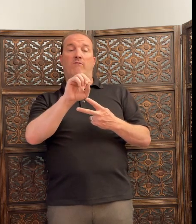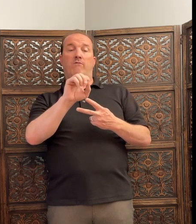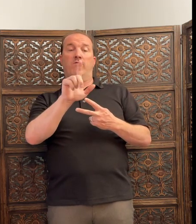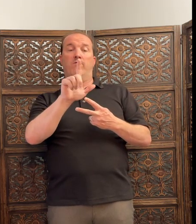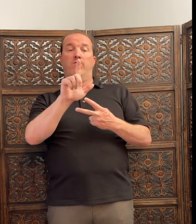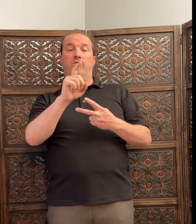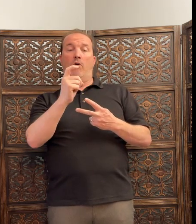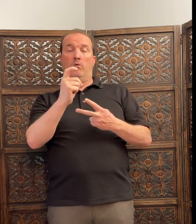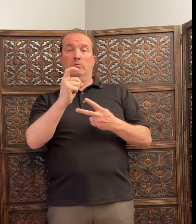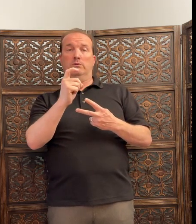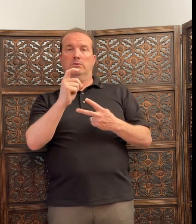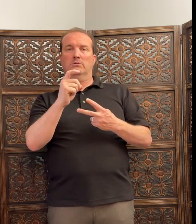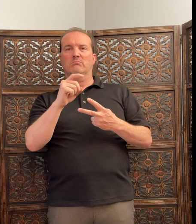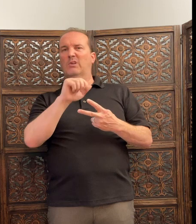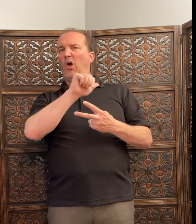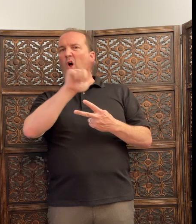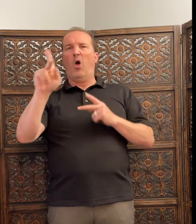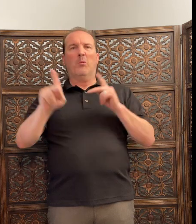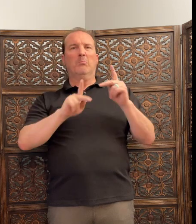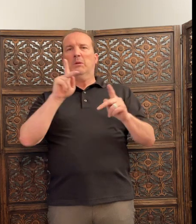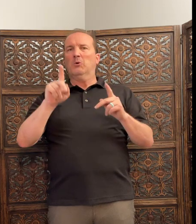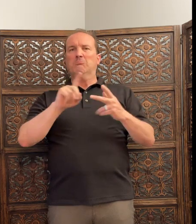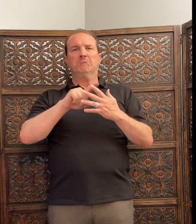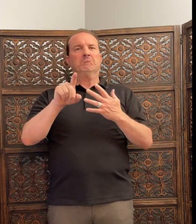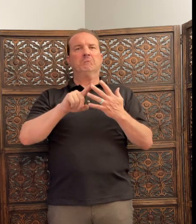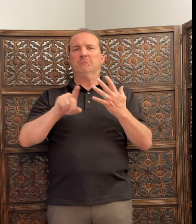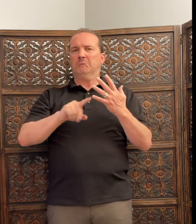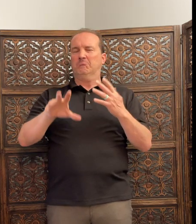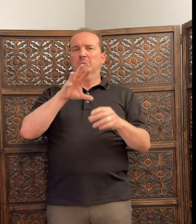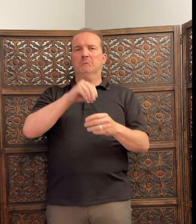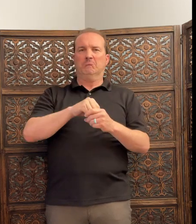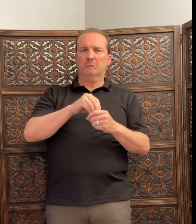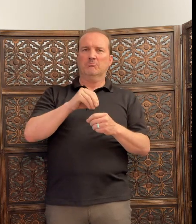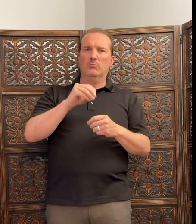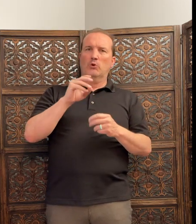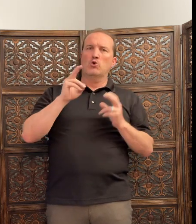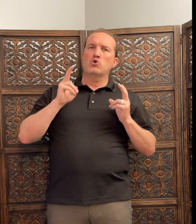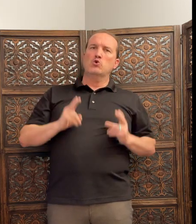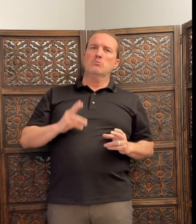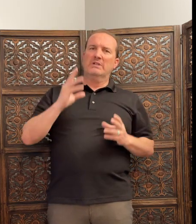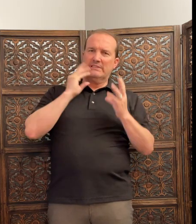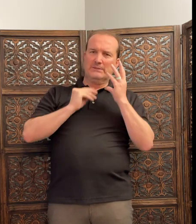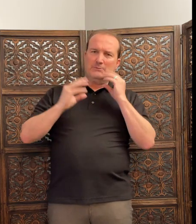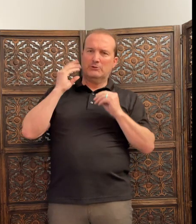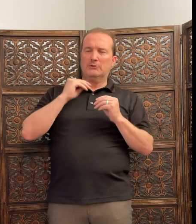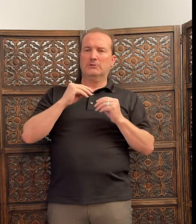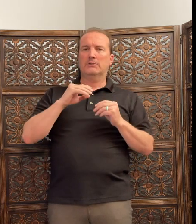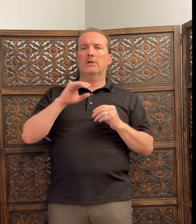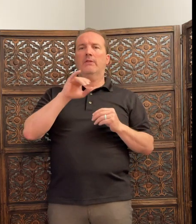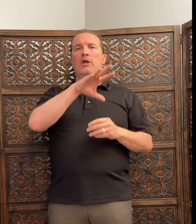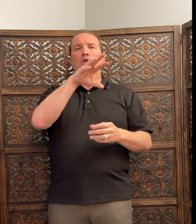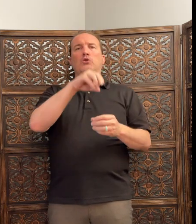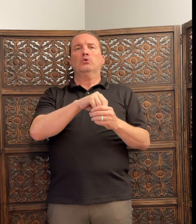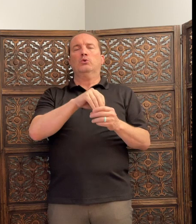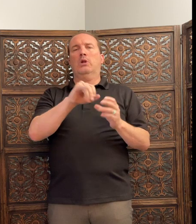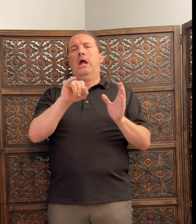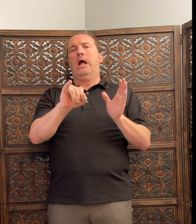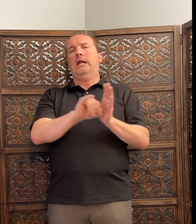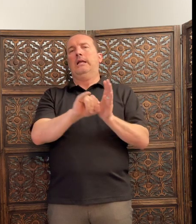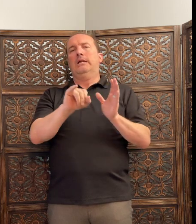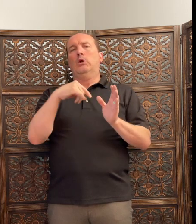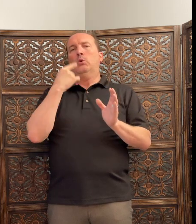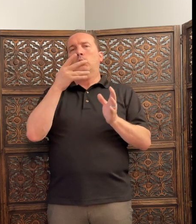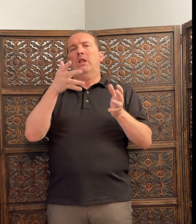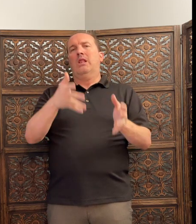X at the end, describes all people from all walks of life who are part of the human experience. This is inclusive of identities